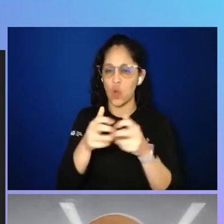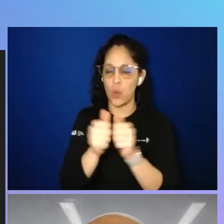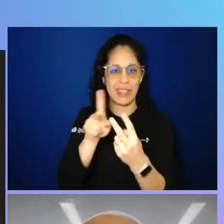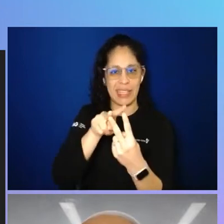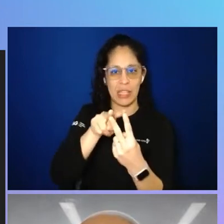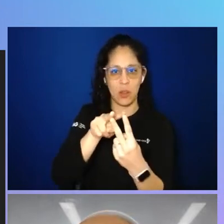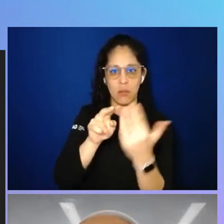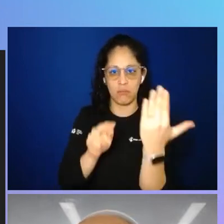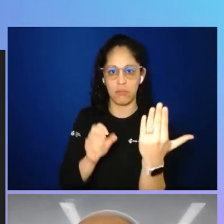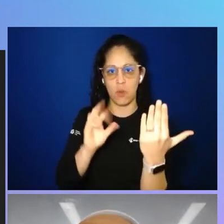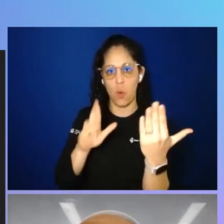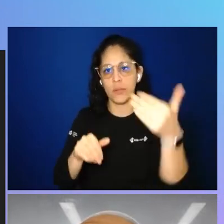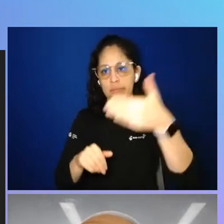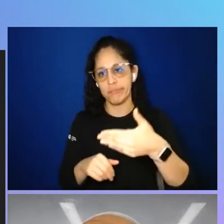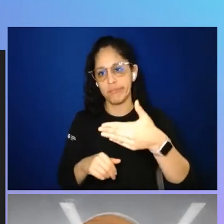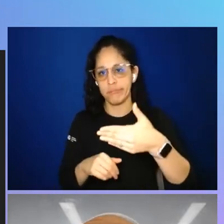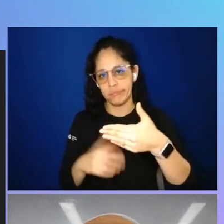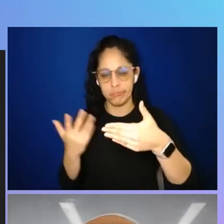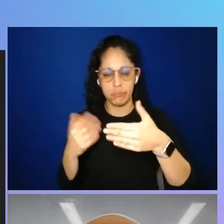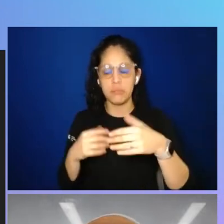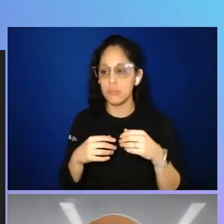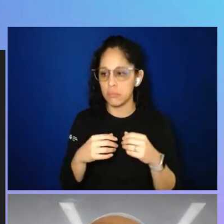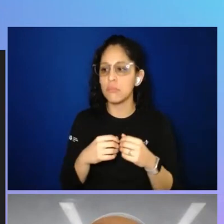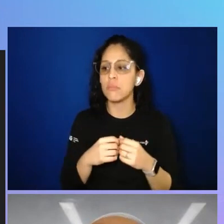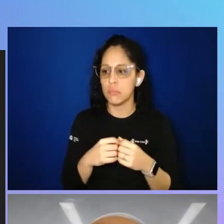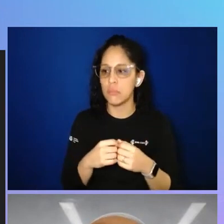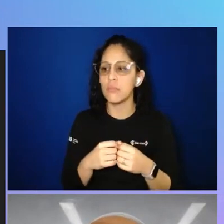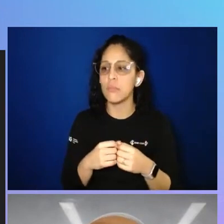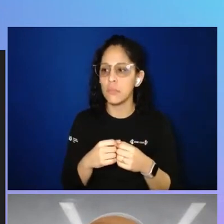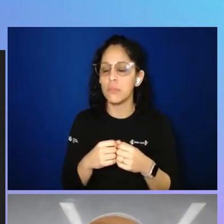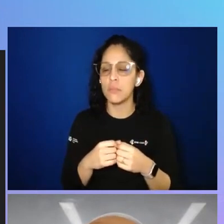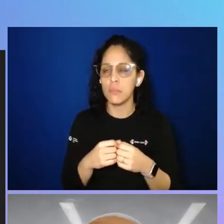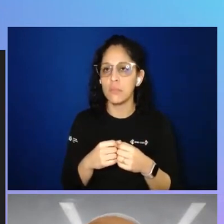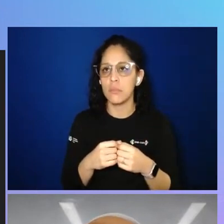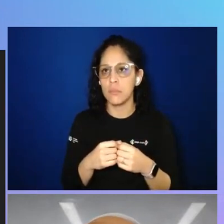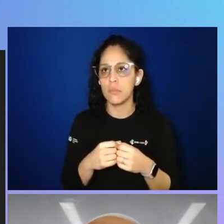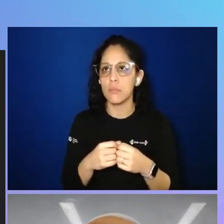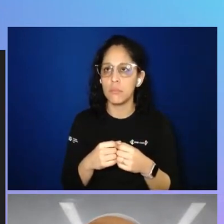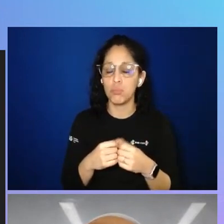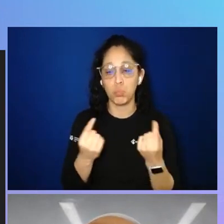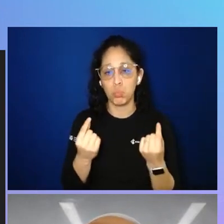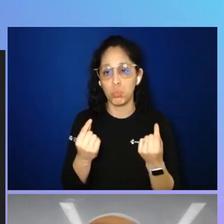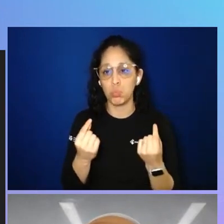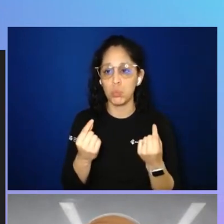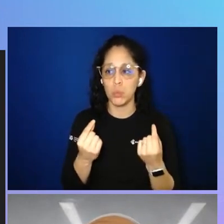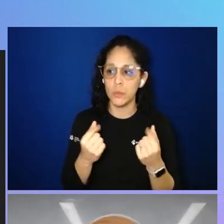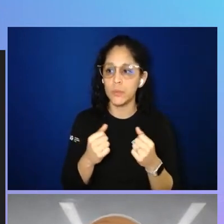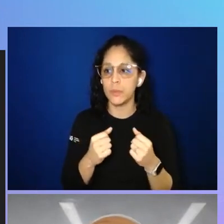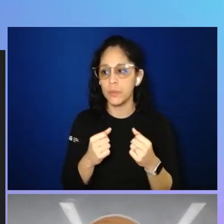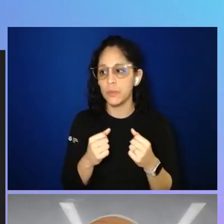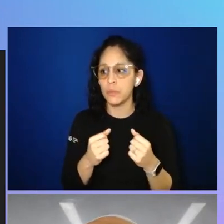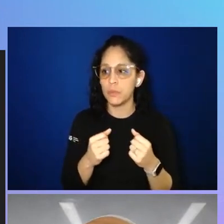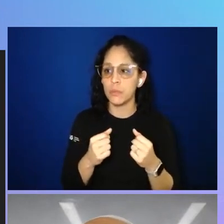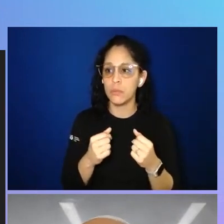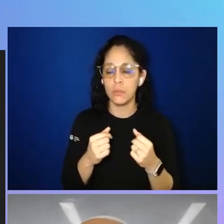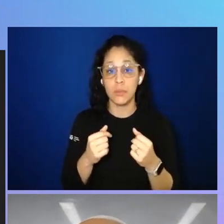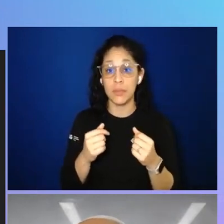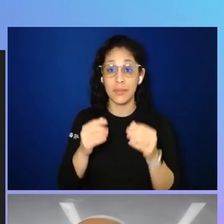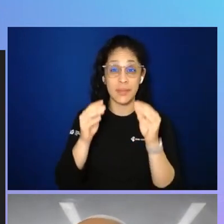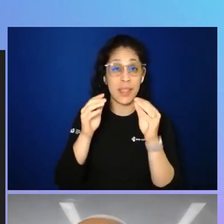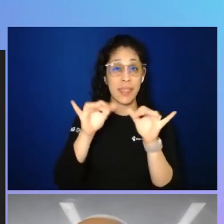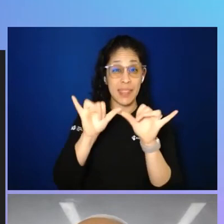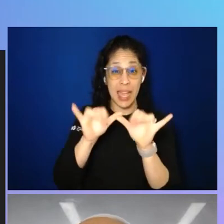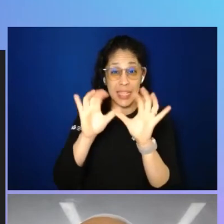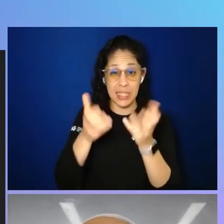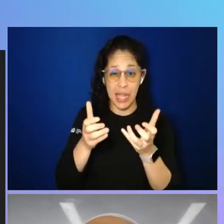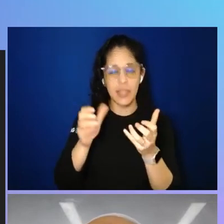axis. And there's a neat trick where you can check the size class or the dynamic type